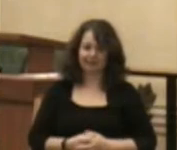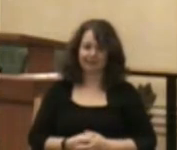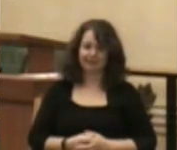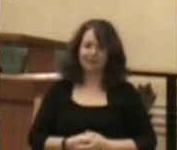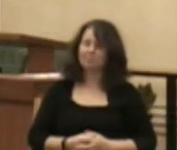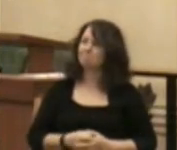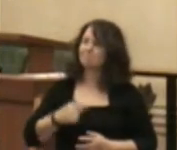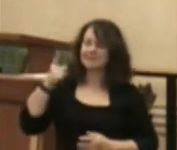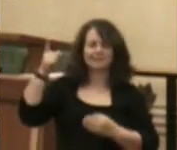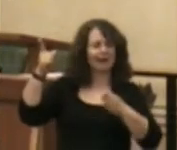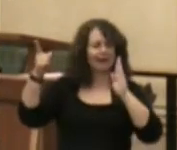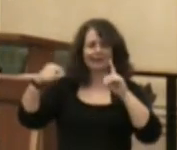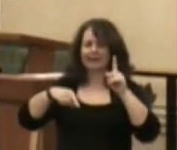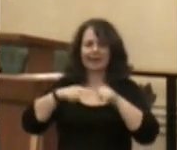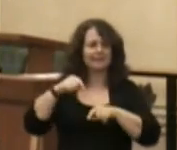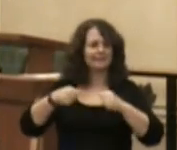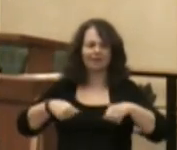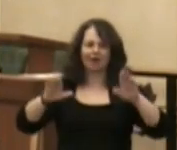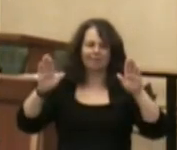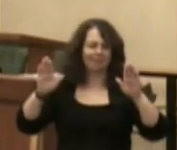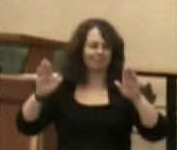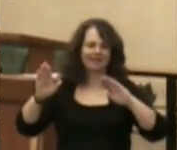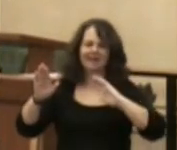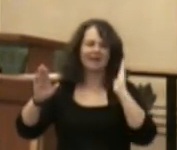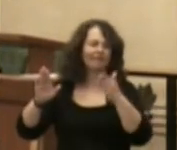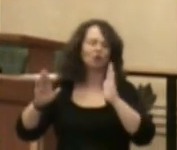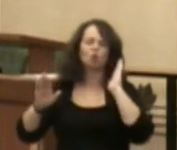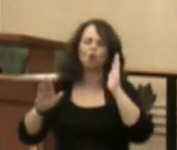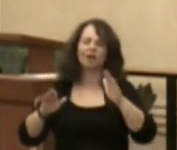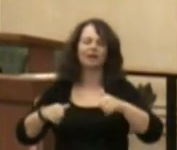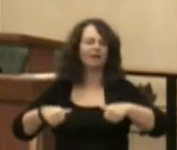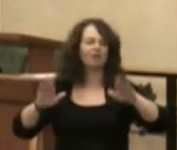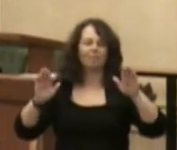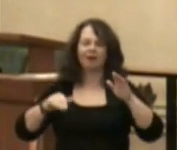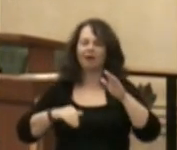will give up on his